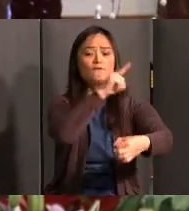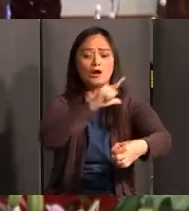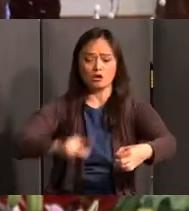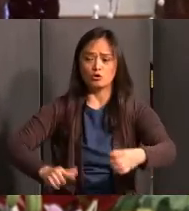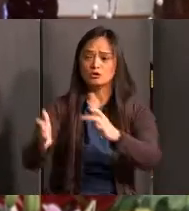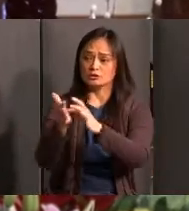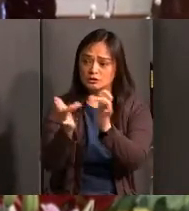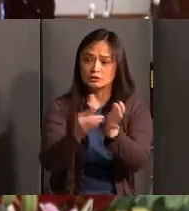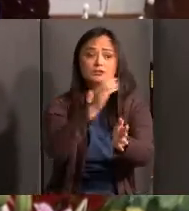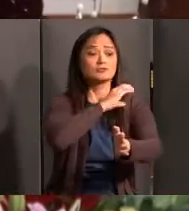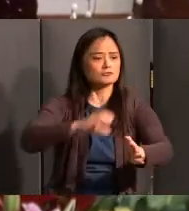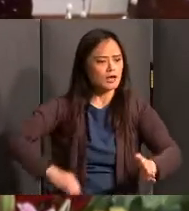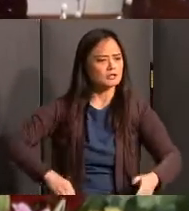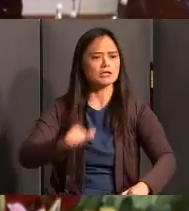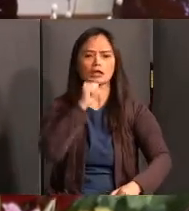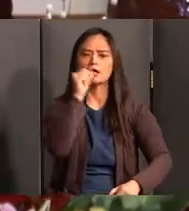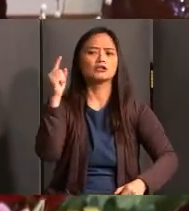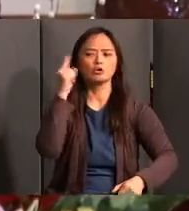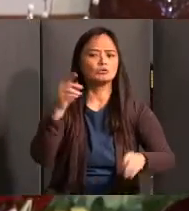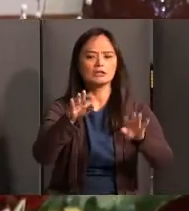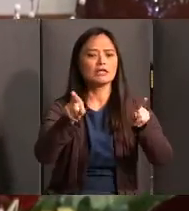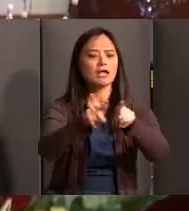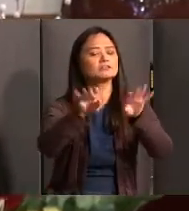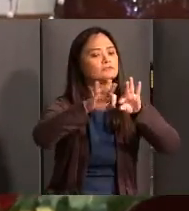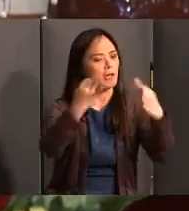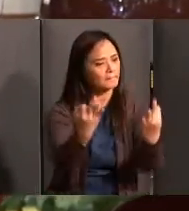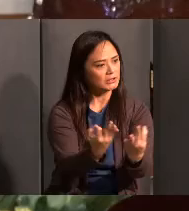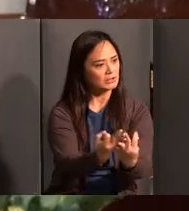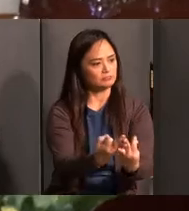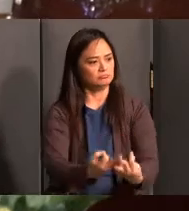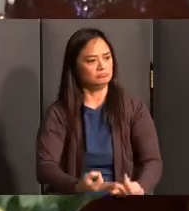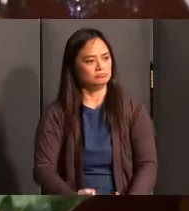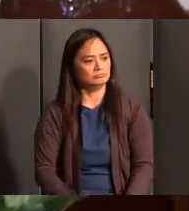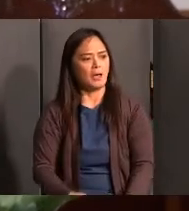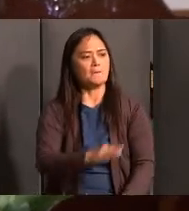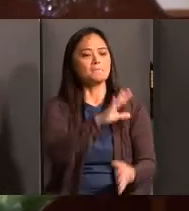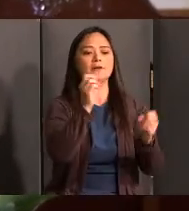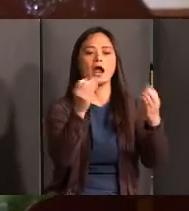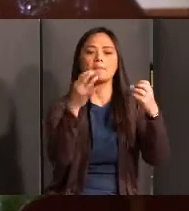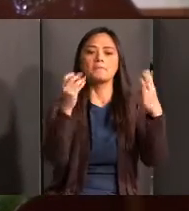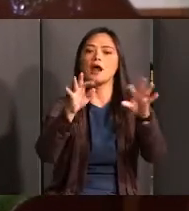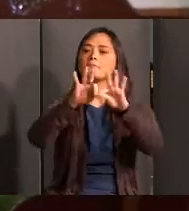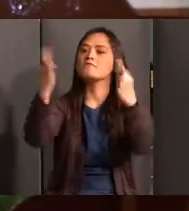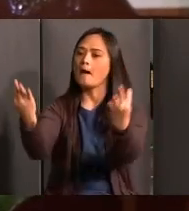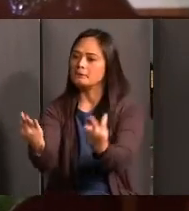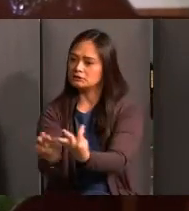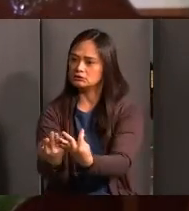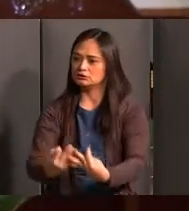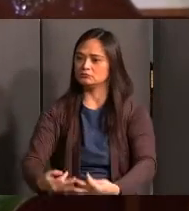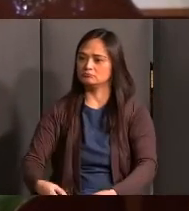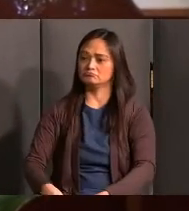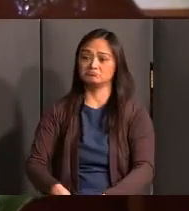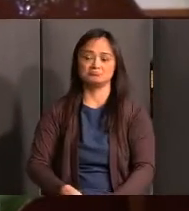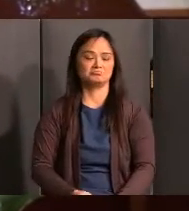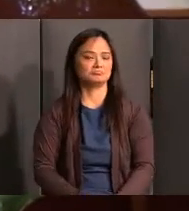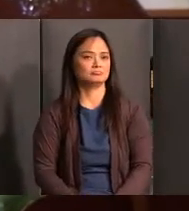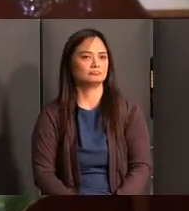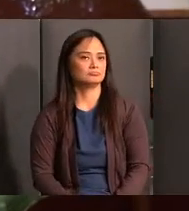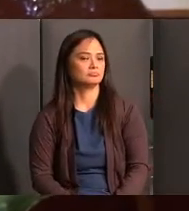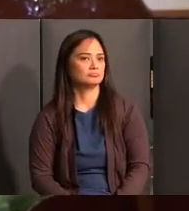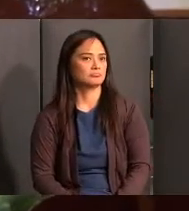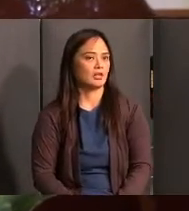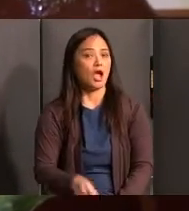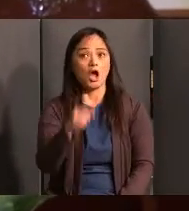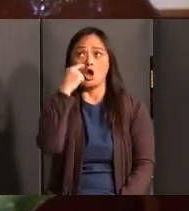Christ. Amen? Okay. Now, let's do this. Who gave himself for